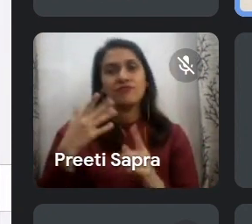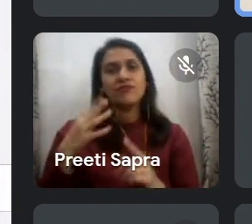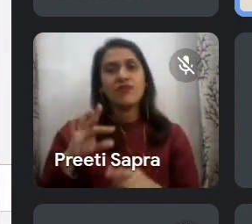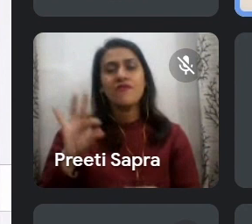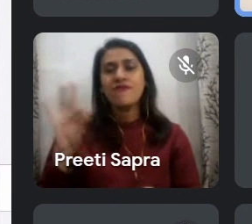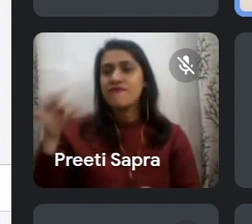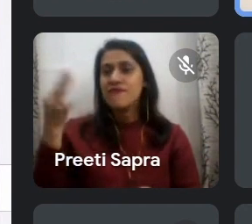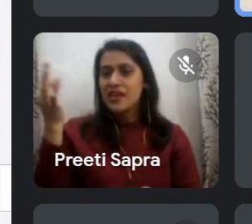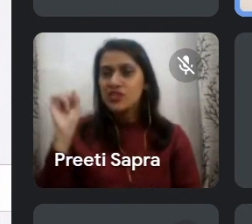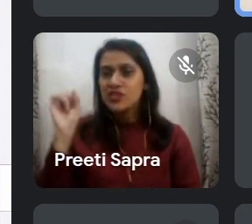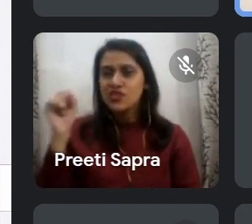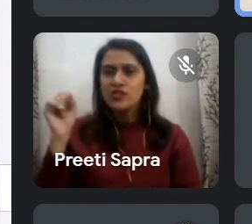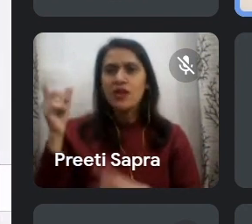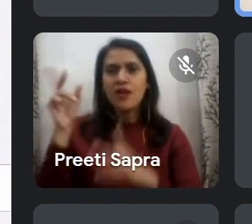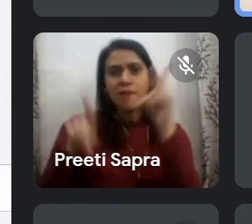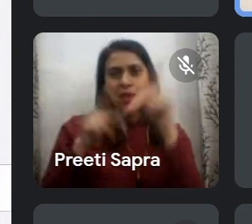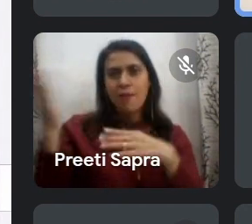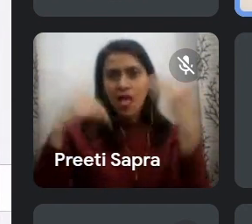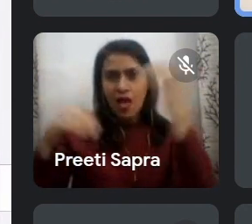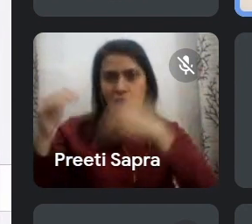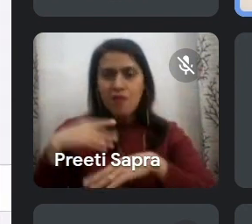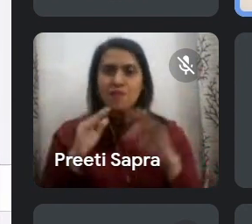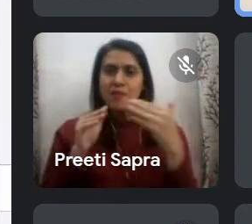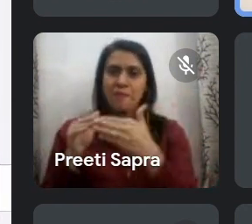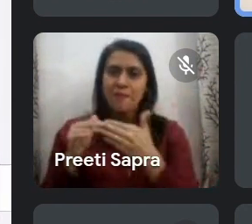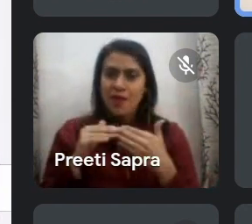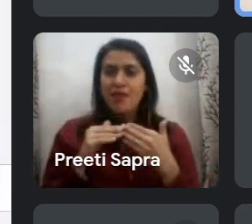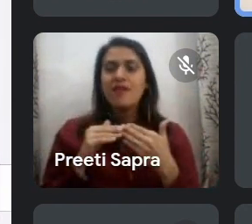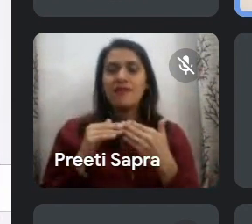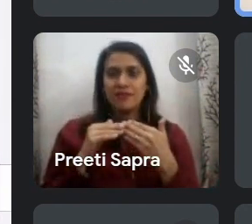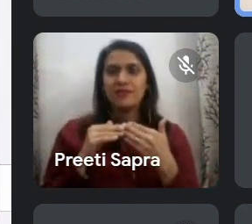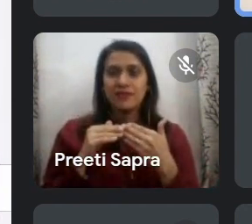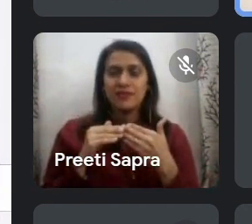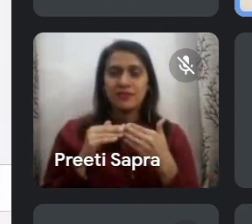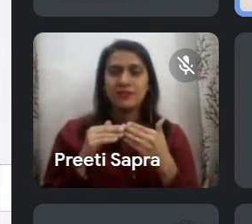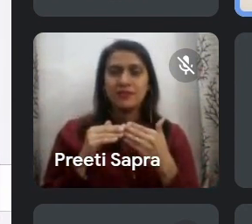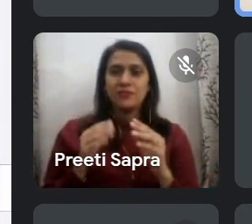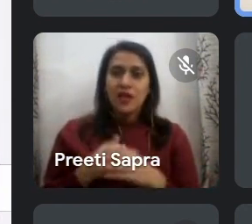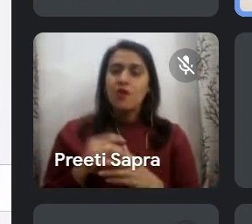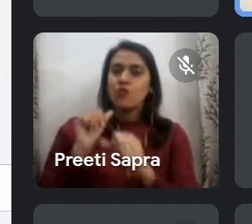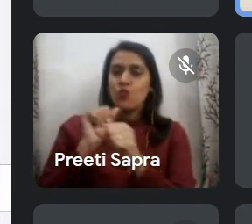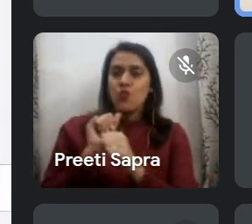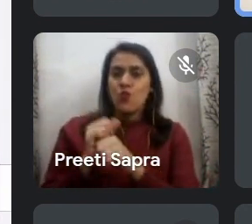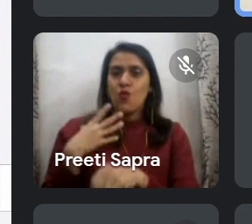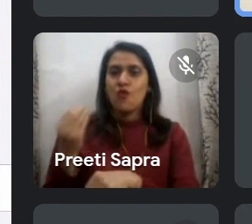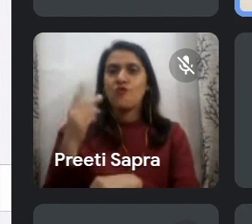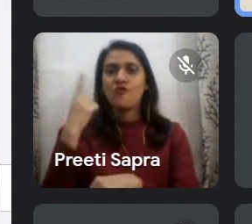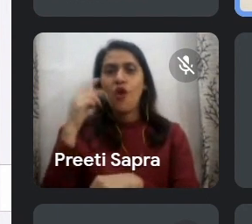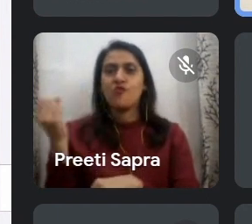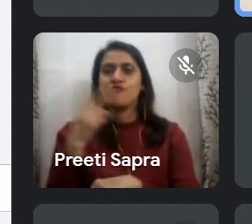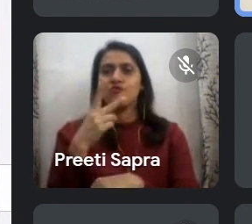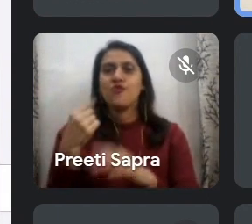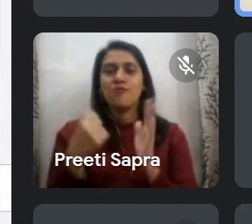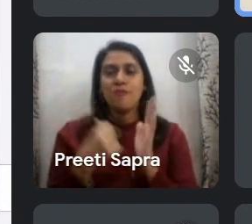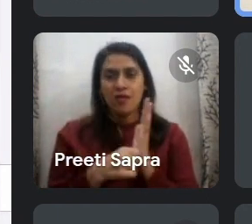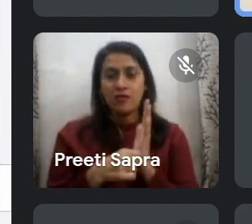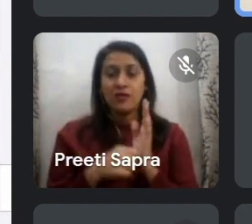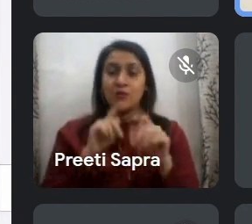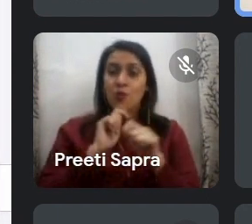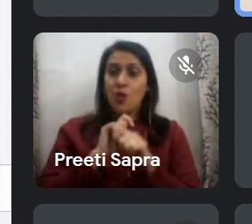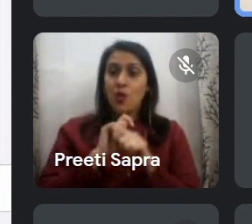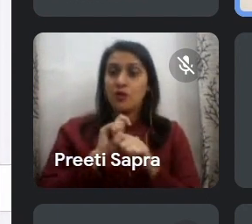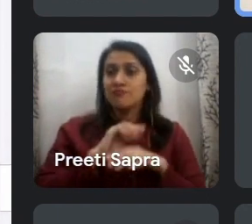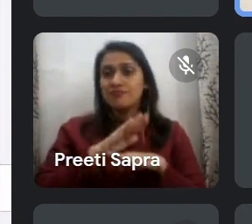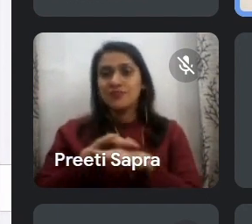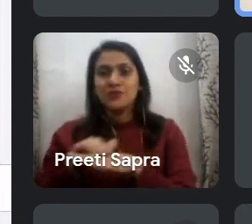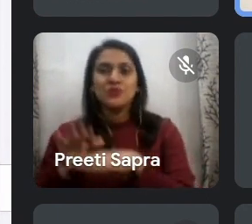Dassault Rafale, that's a aviation company from France. And I worked with them for 2 months, and it was a very good experience. It is one